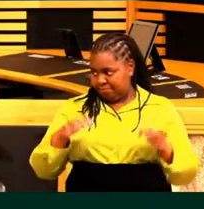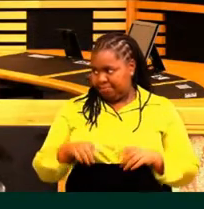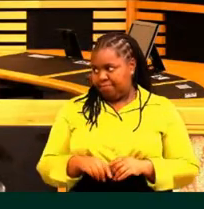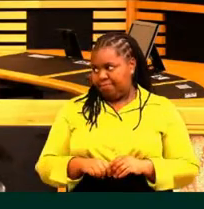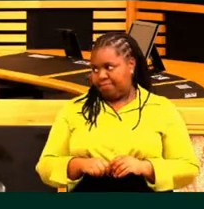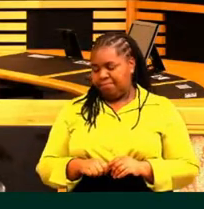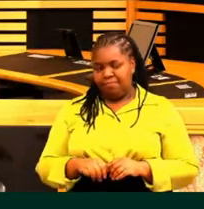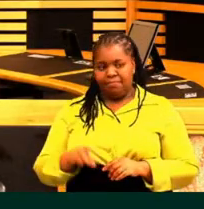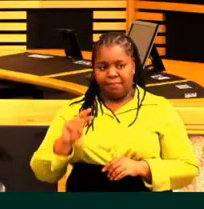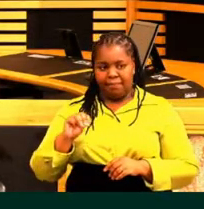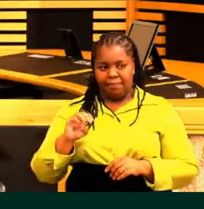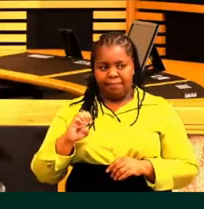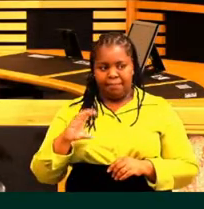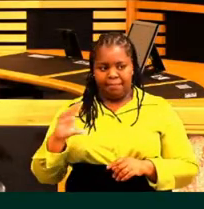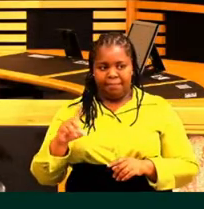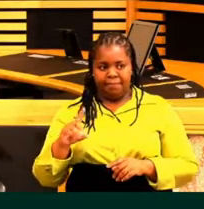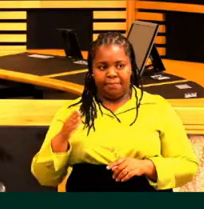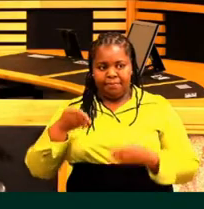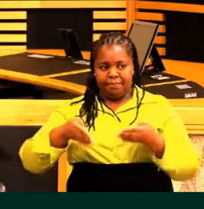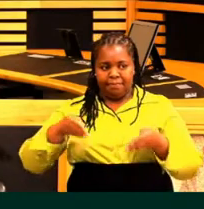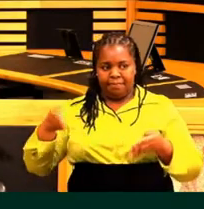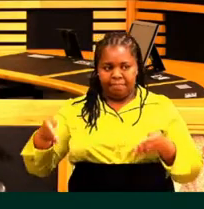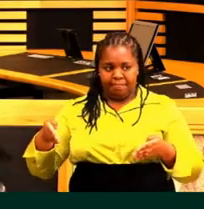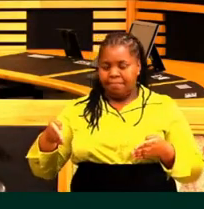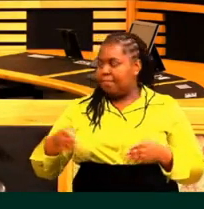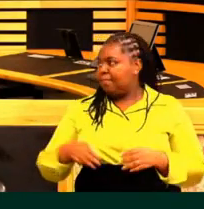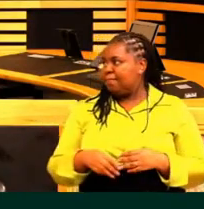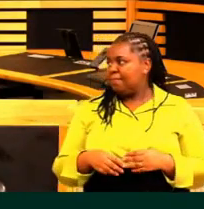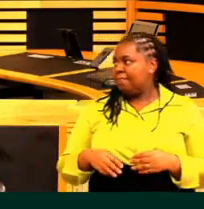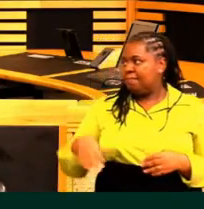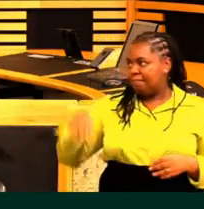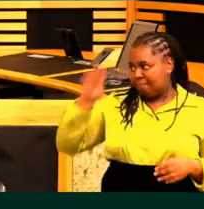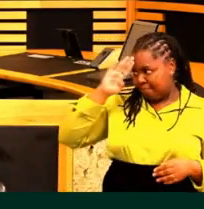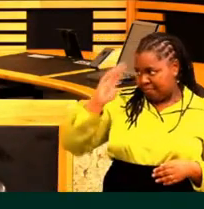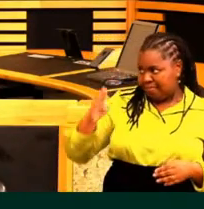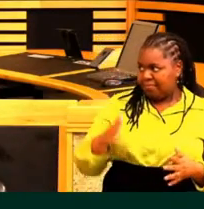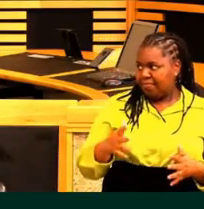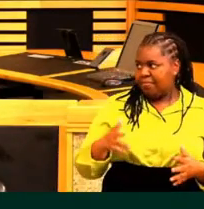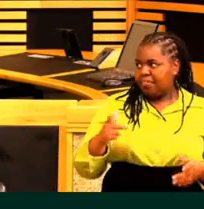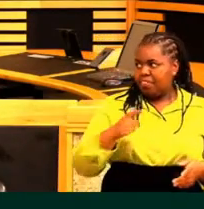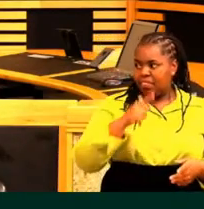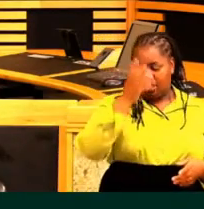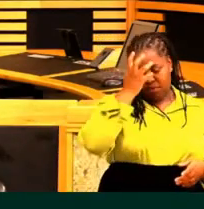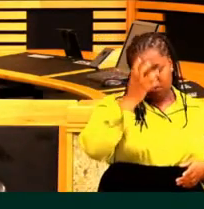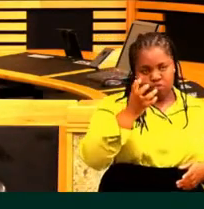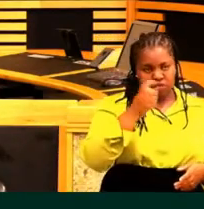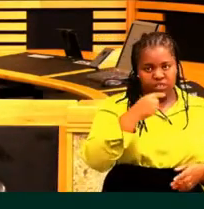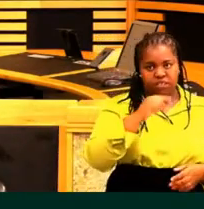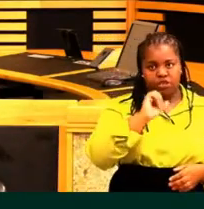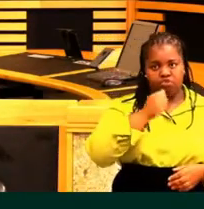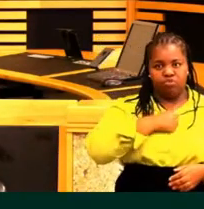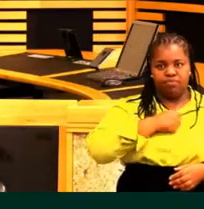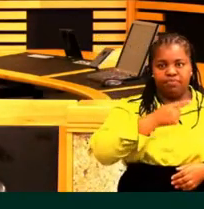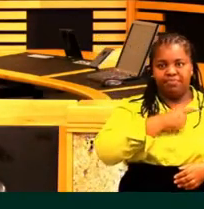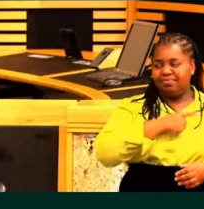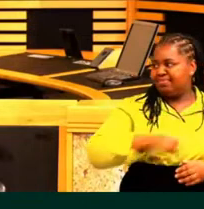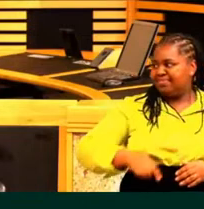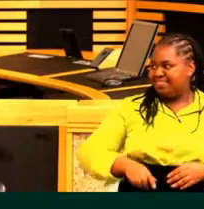embassies in presence in our traditional leaders